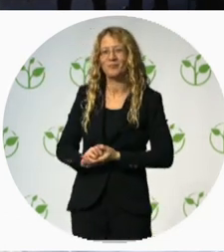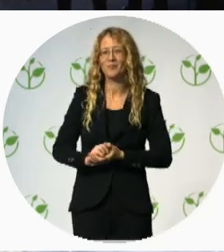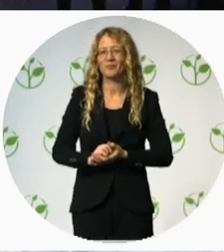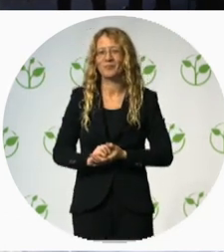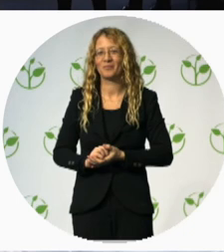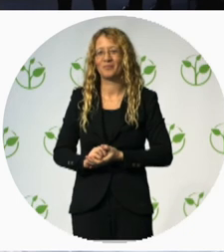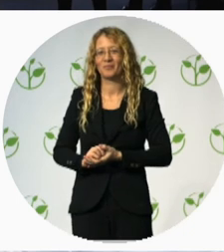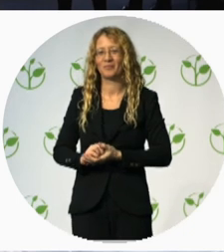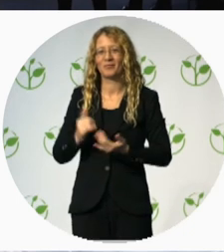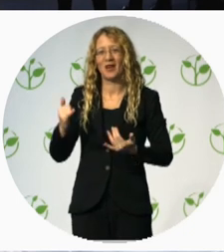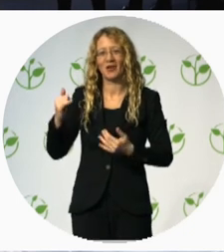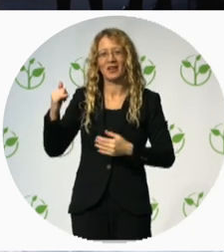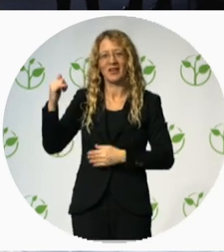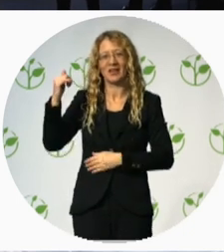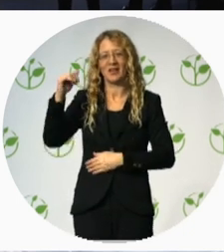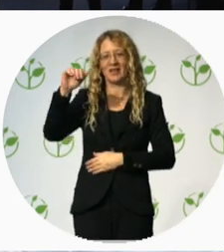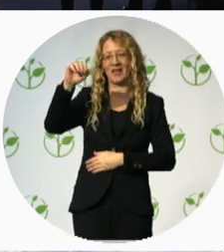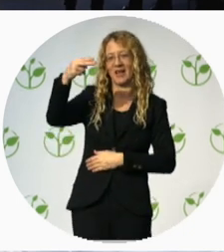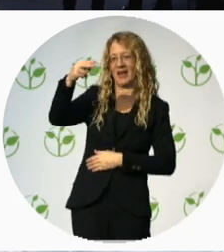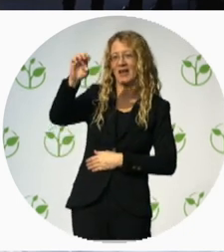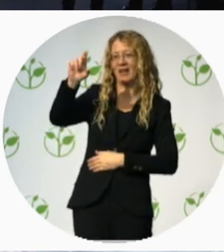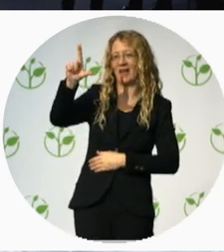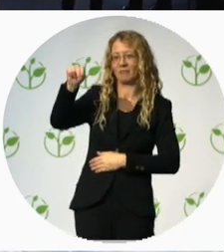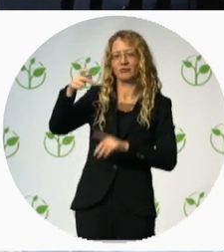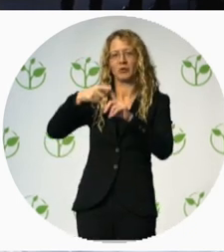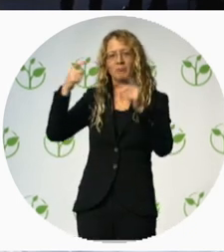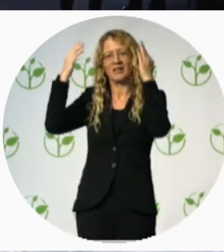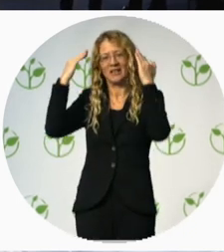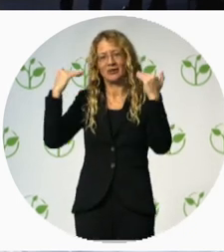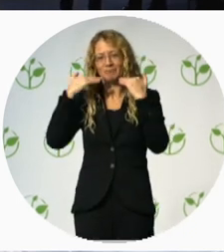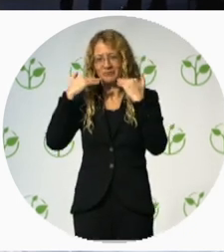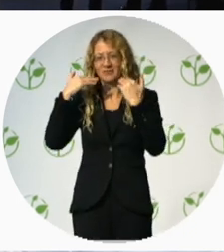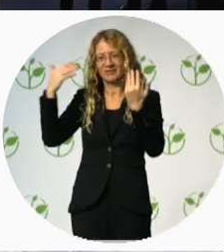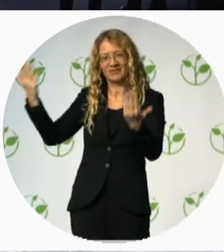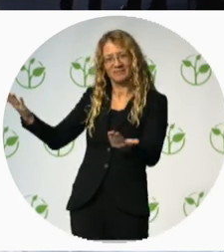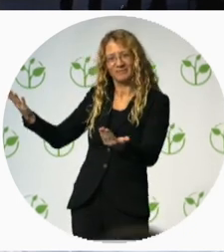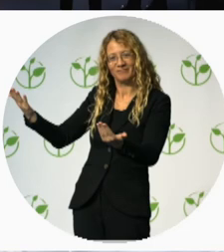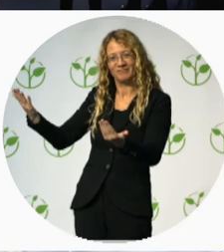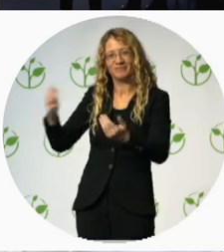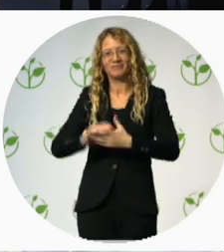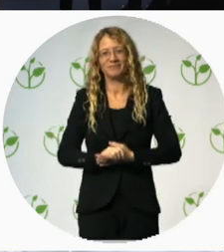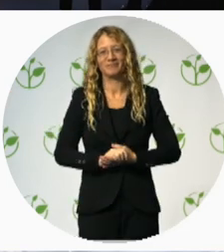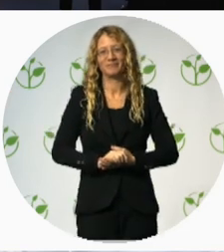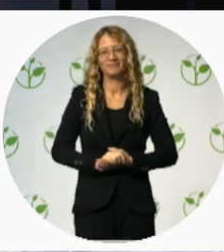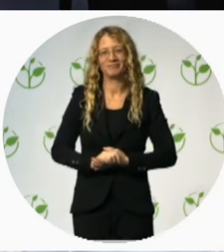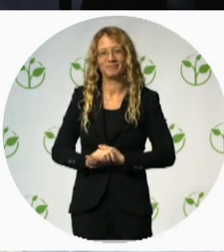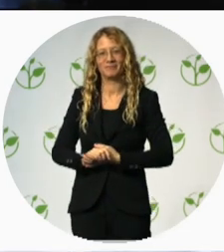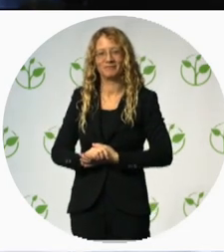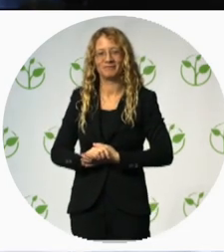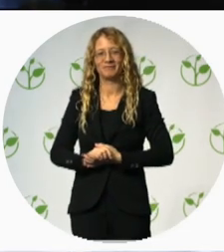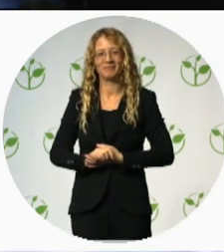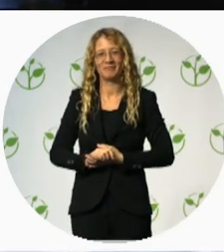Congratulations to Helm Egypt from Egypt. Helm, which means dream in English, is a non-profit organization based in